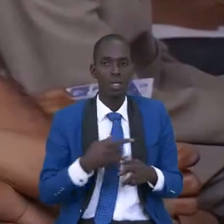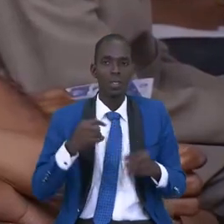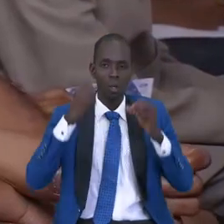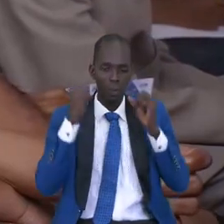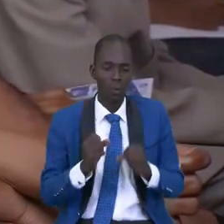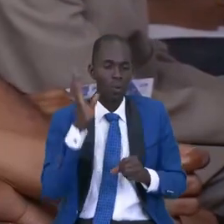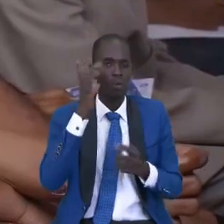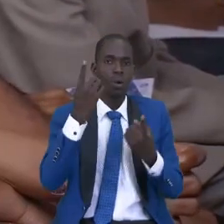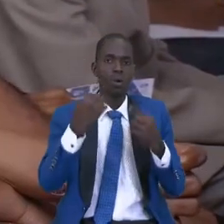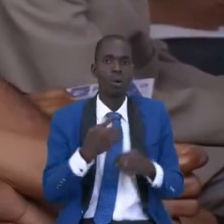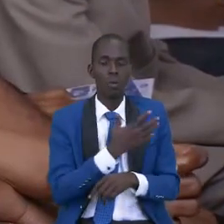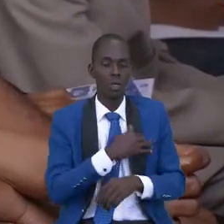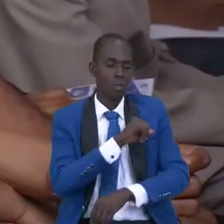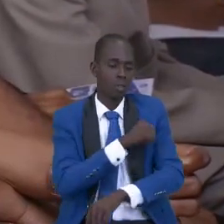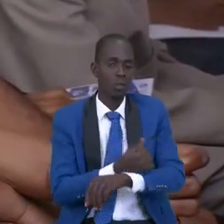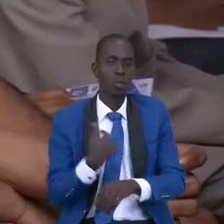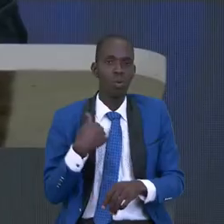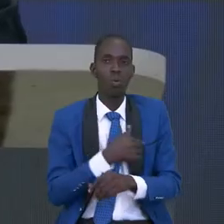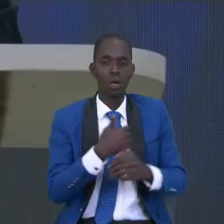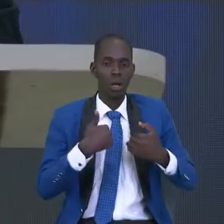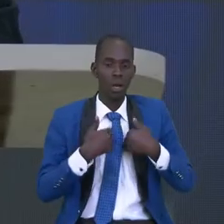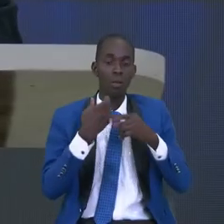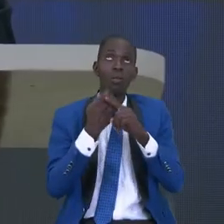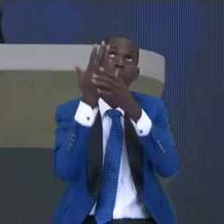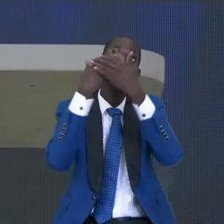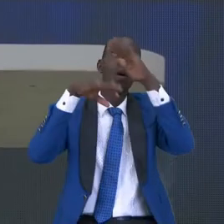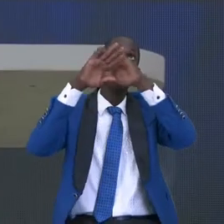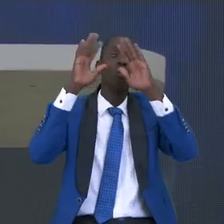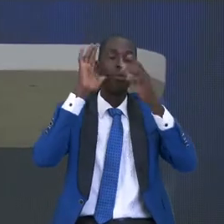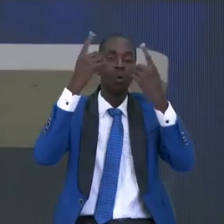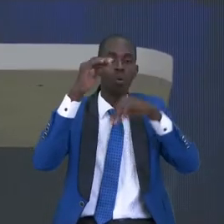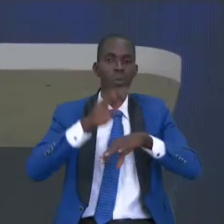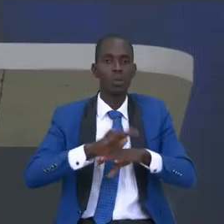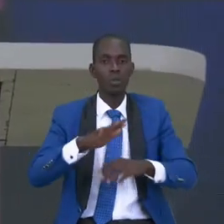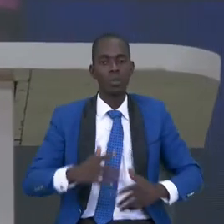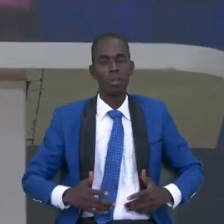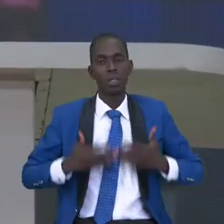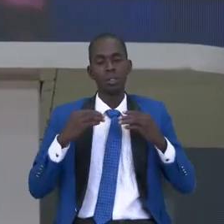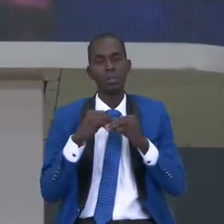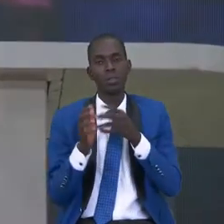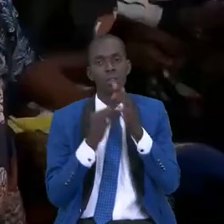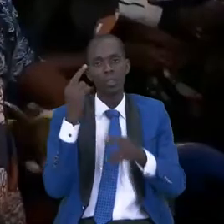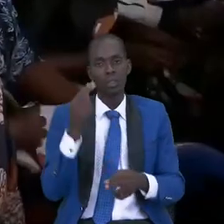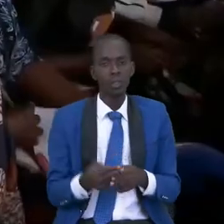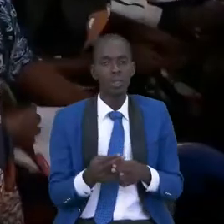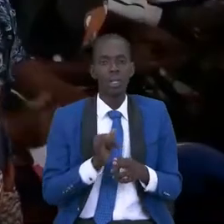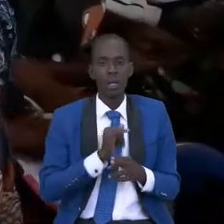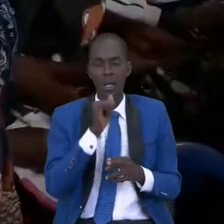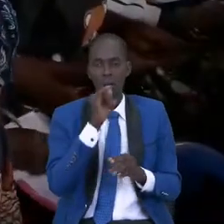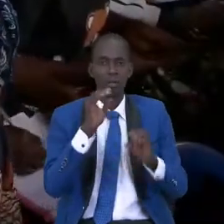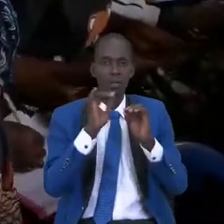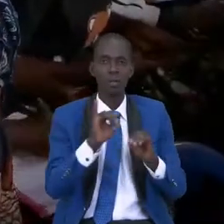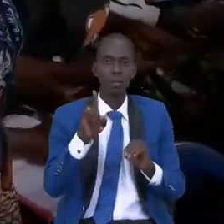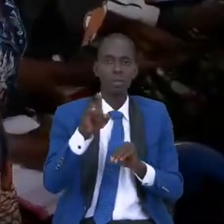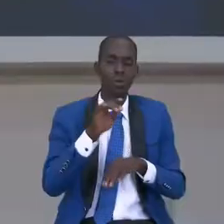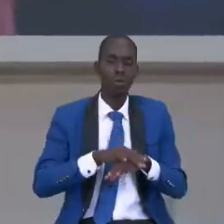the authority we have from heaven will come upon your life in Jesus' name. I'm talking to you today